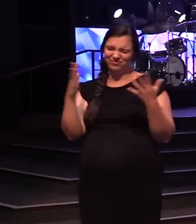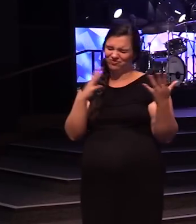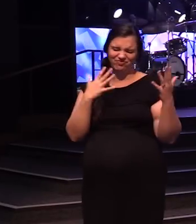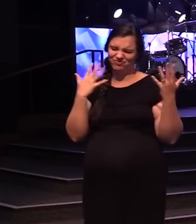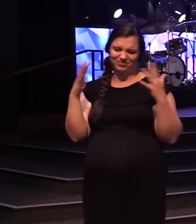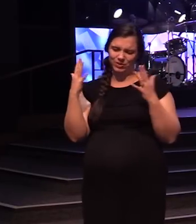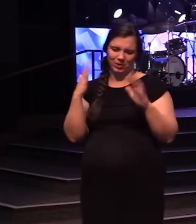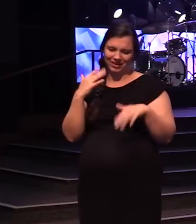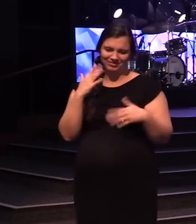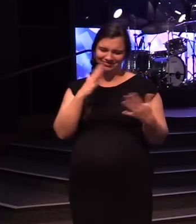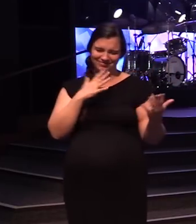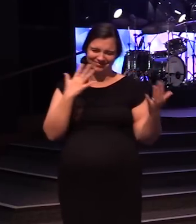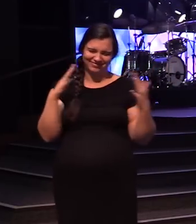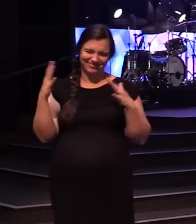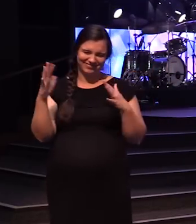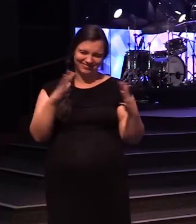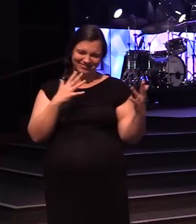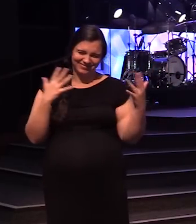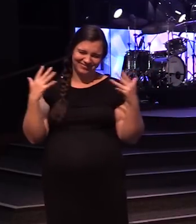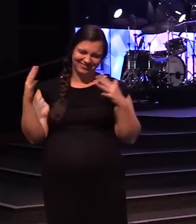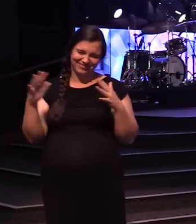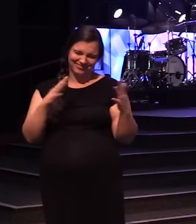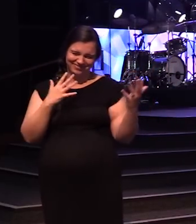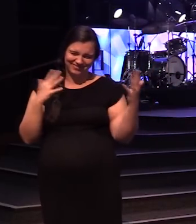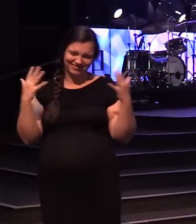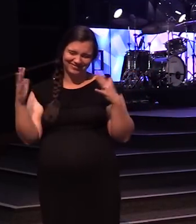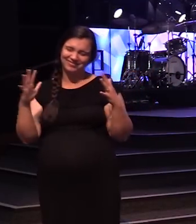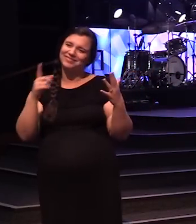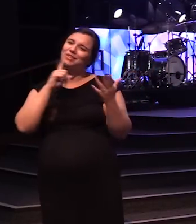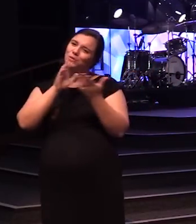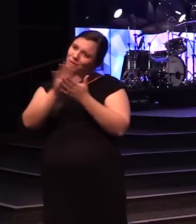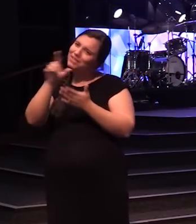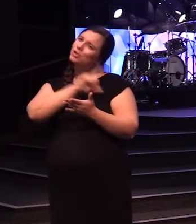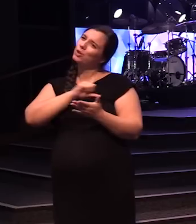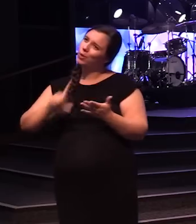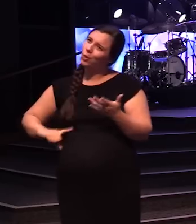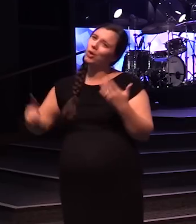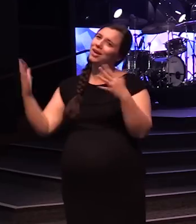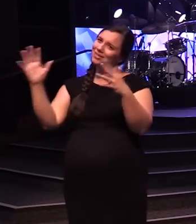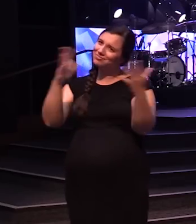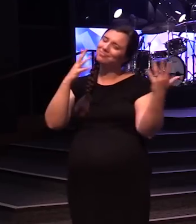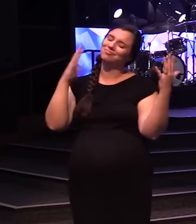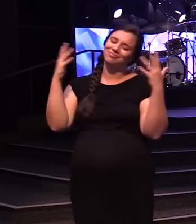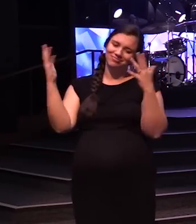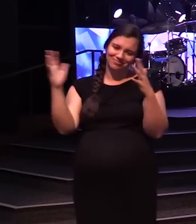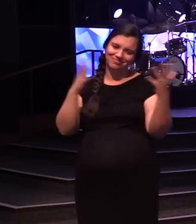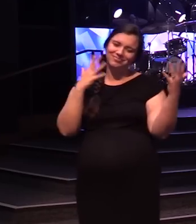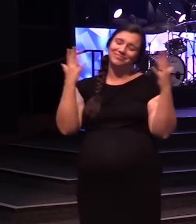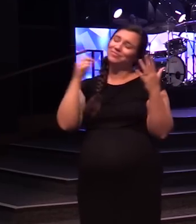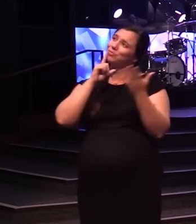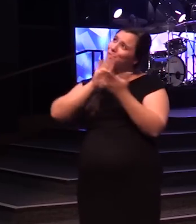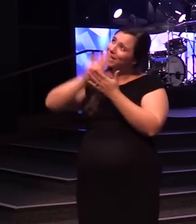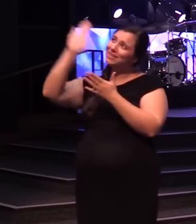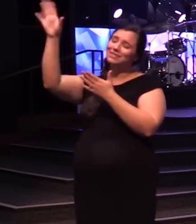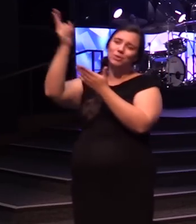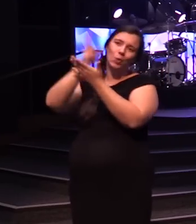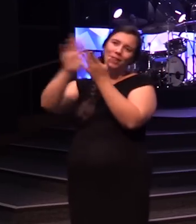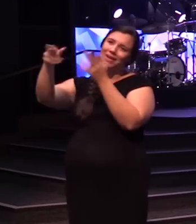Beautiful, beautiful. Go on and praise the Lord in the house. Praise His holy